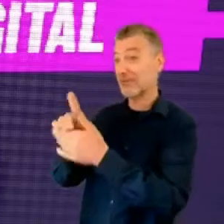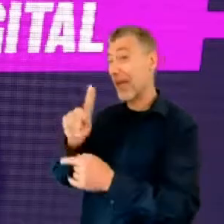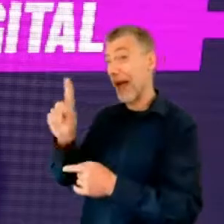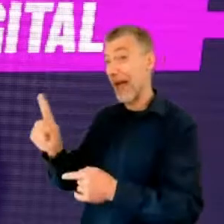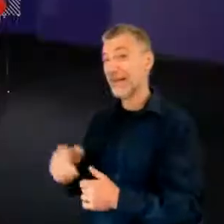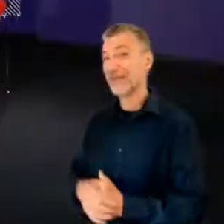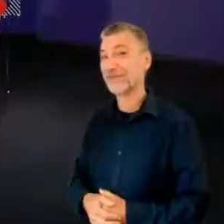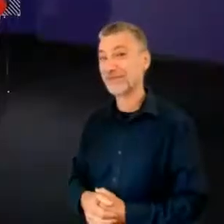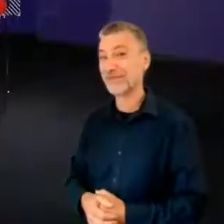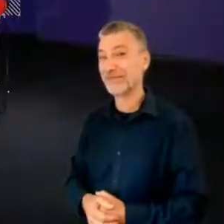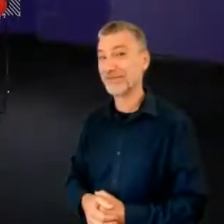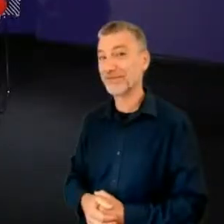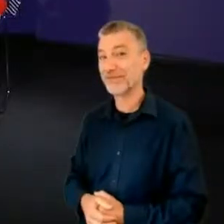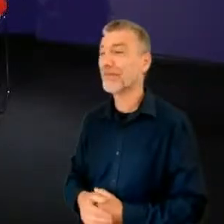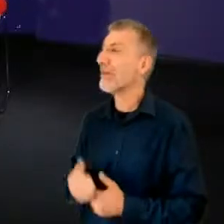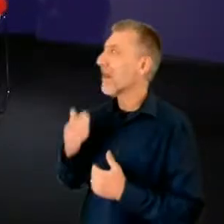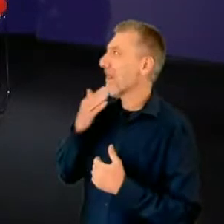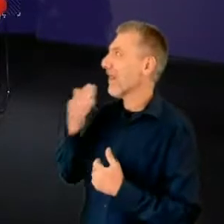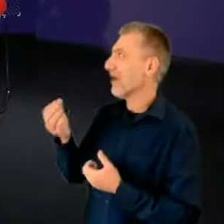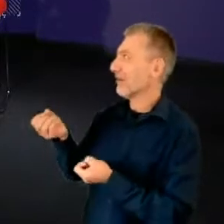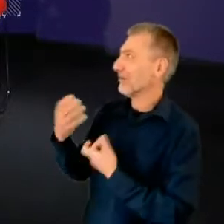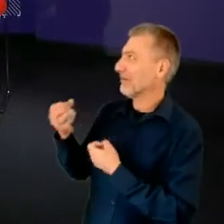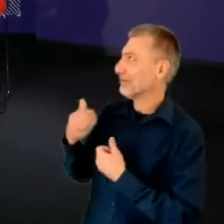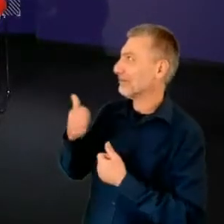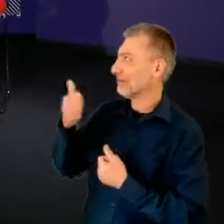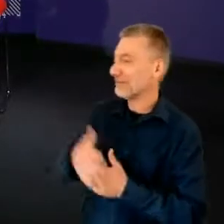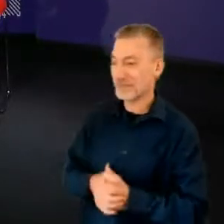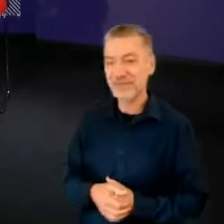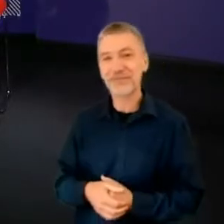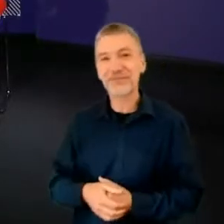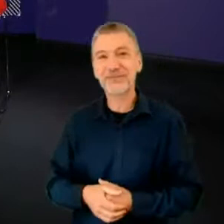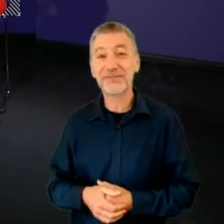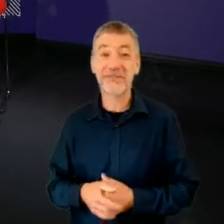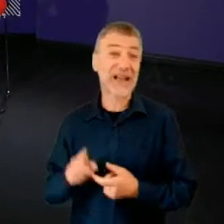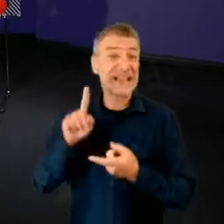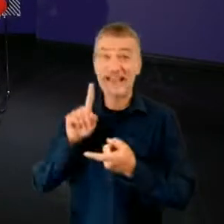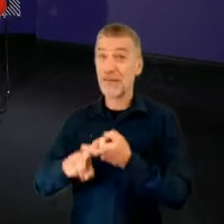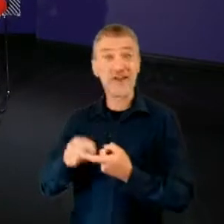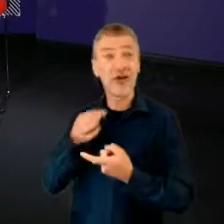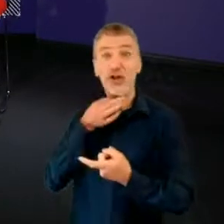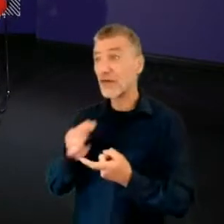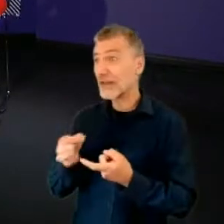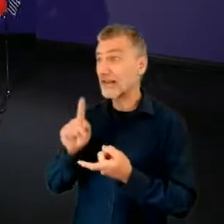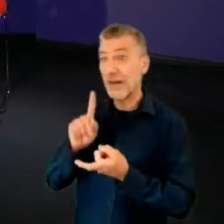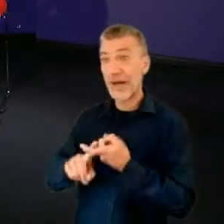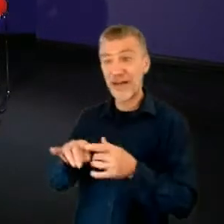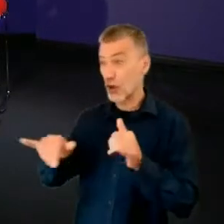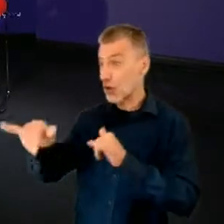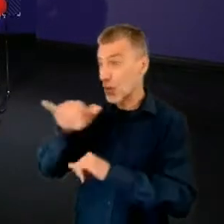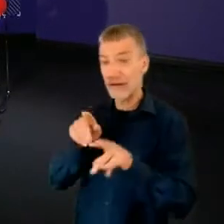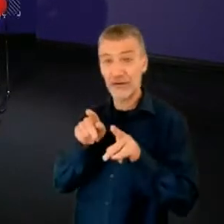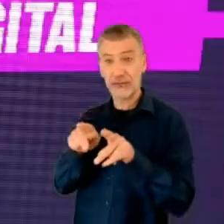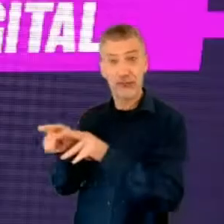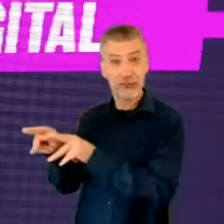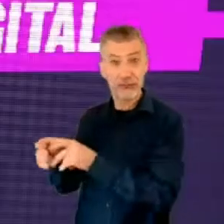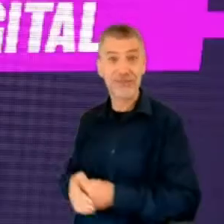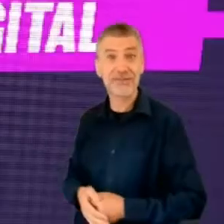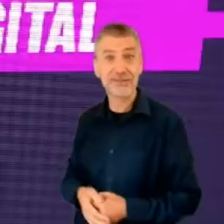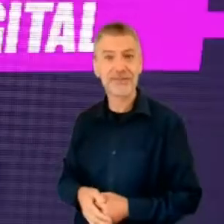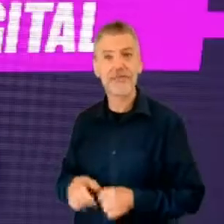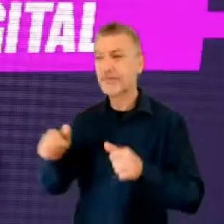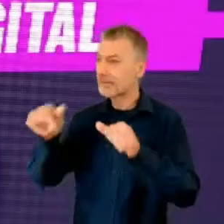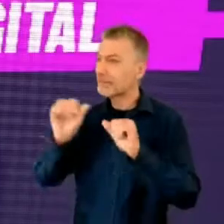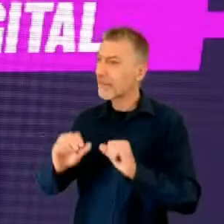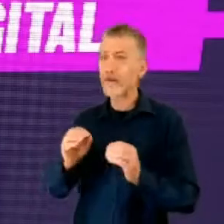thank you for giving us a little bit of an insight. But yeah, it depends on the risk and depends on the level crossing. So can I ask Binti, what